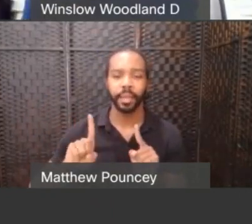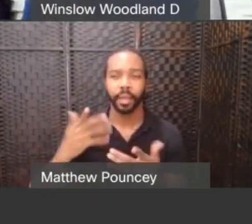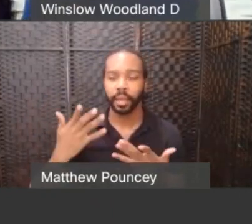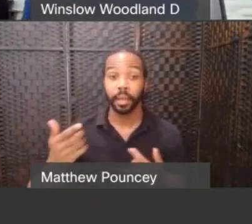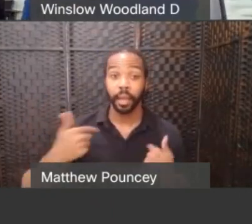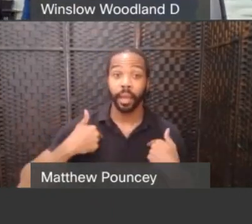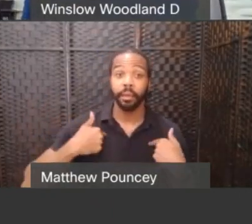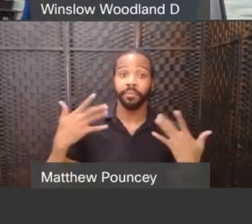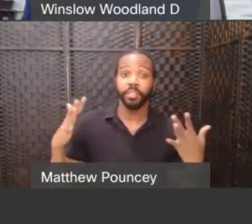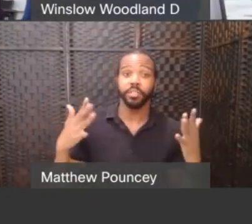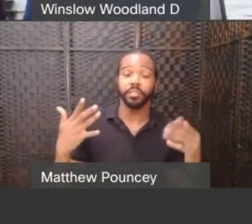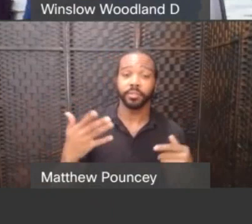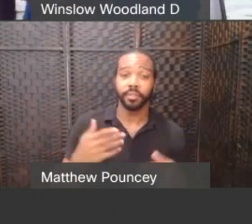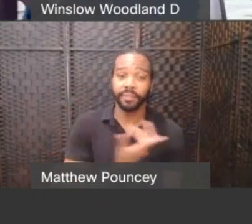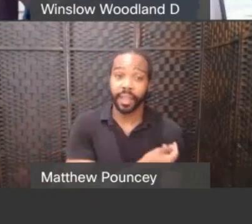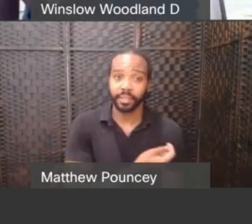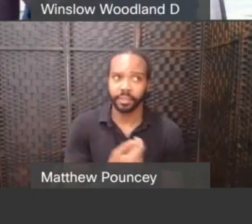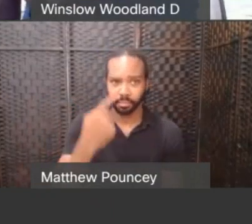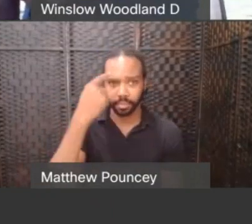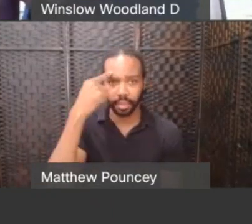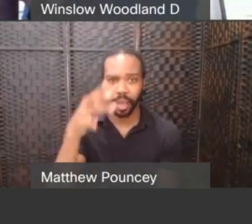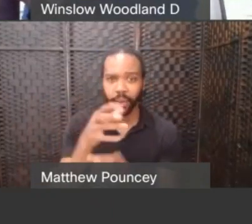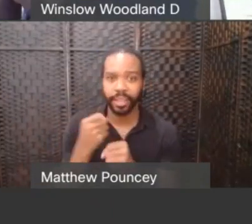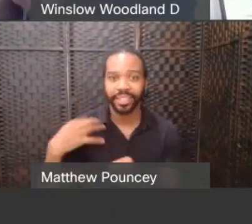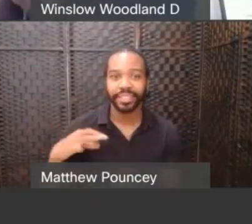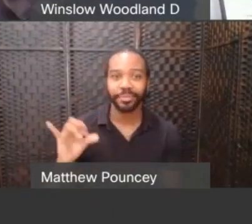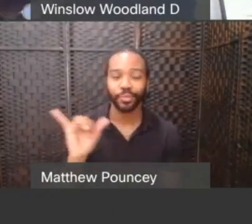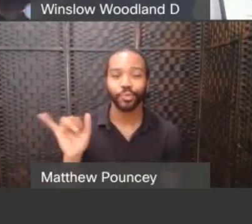I believe I'll get the incentive, but I'm not certain whether it's reporting